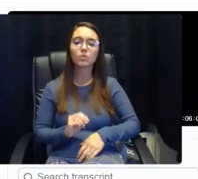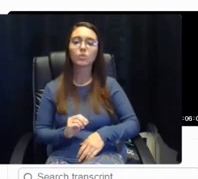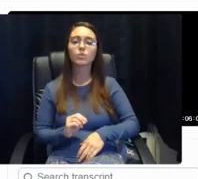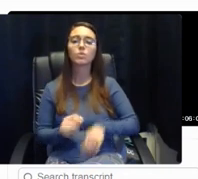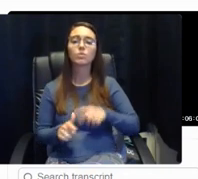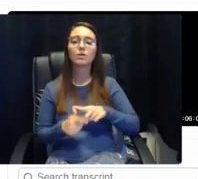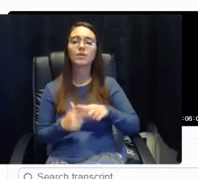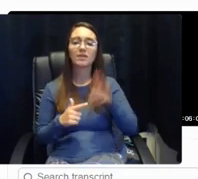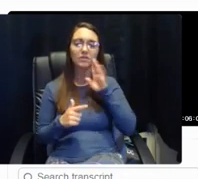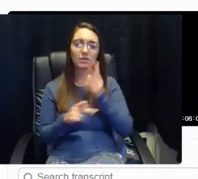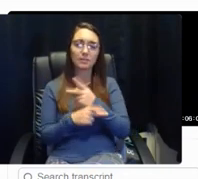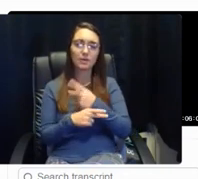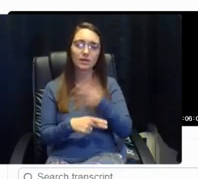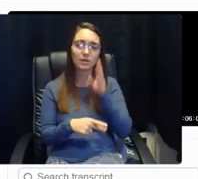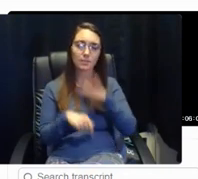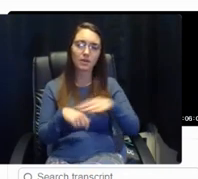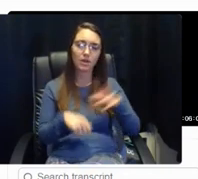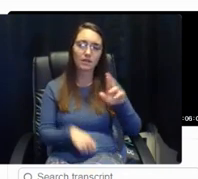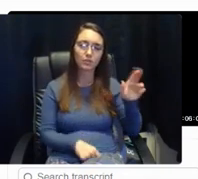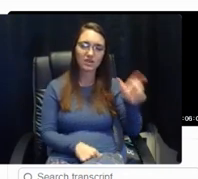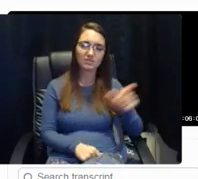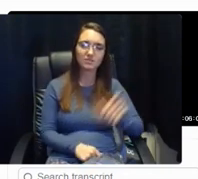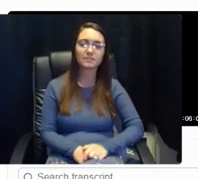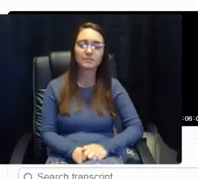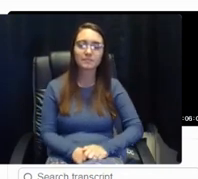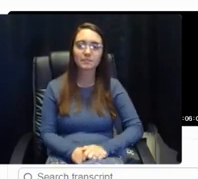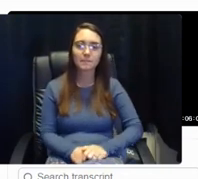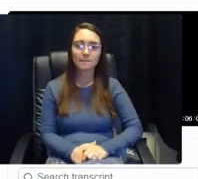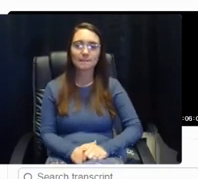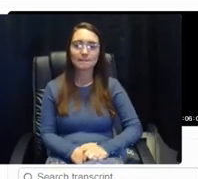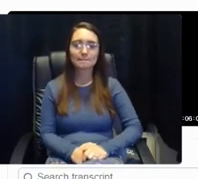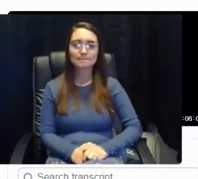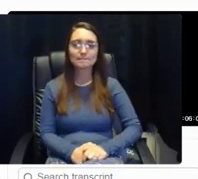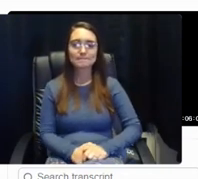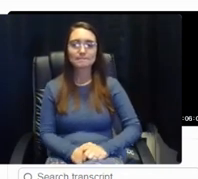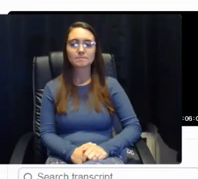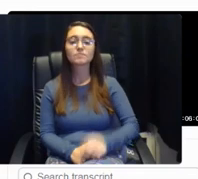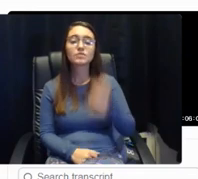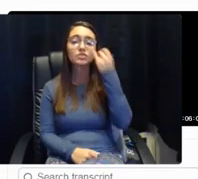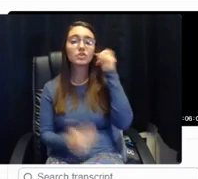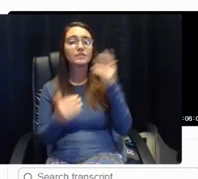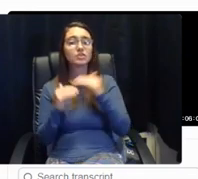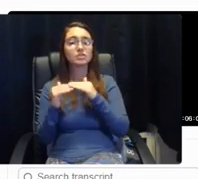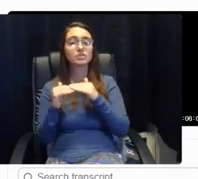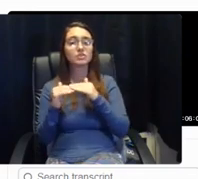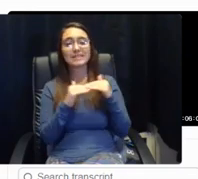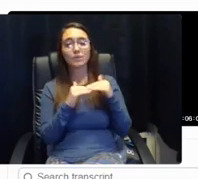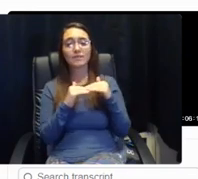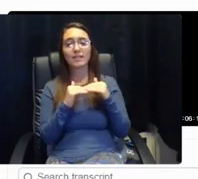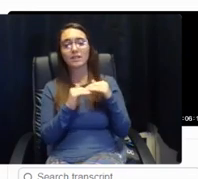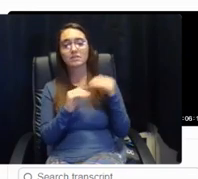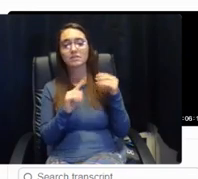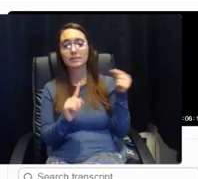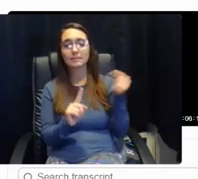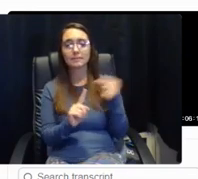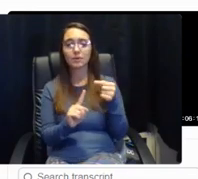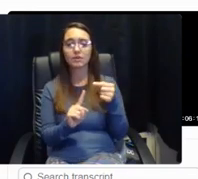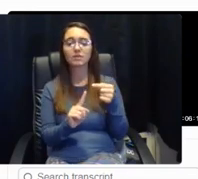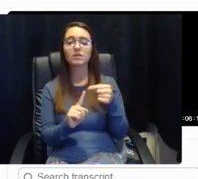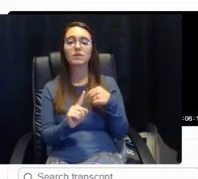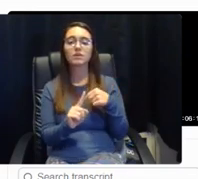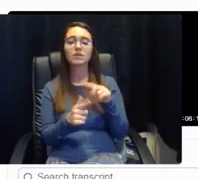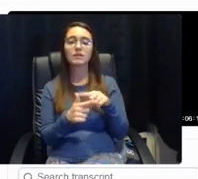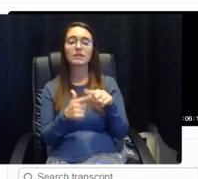coming on the right hand side. So you know, when you reach equivalence point, you're adding exactly the